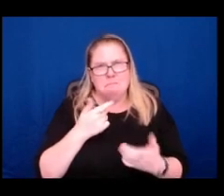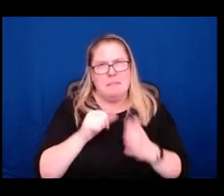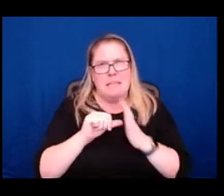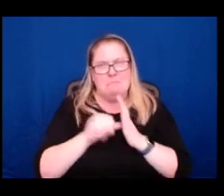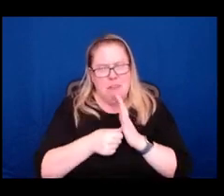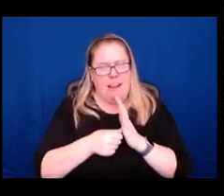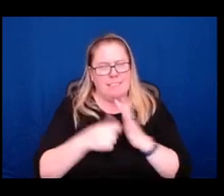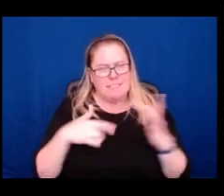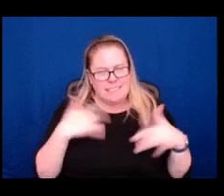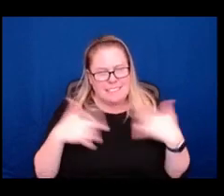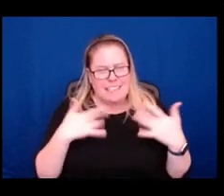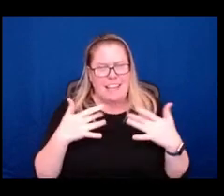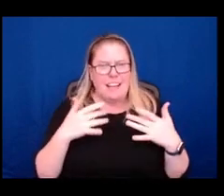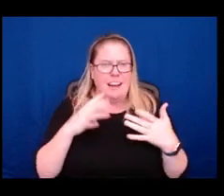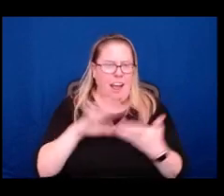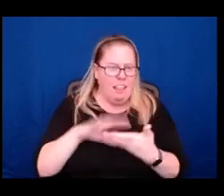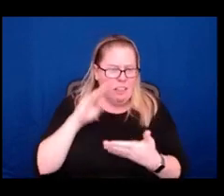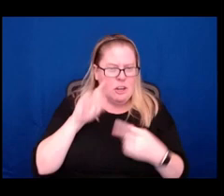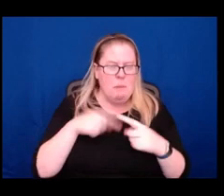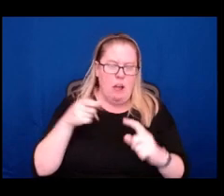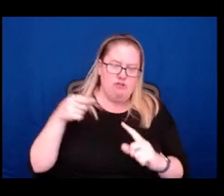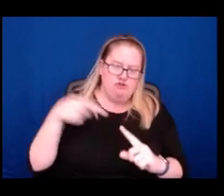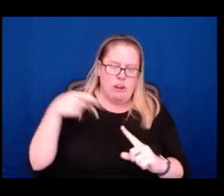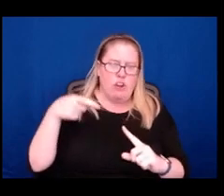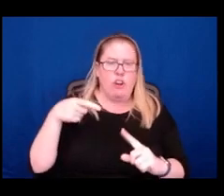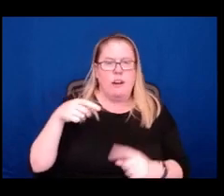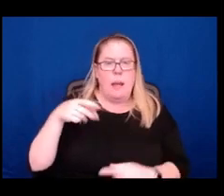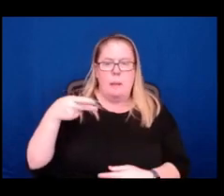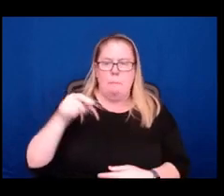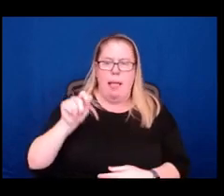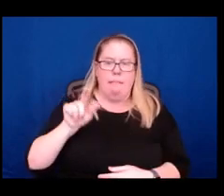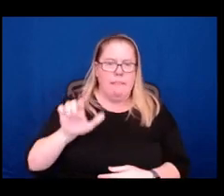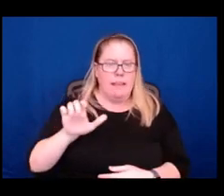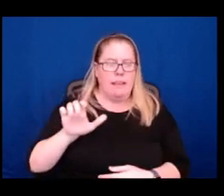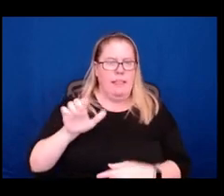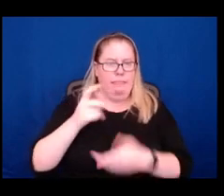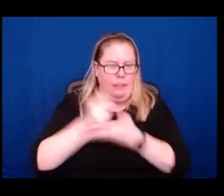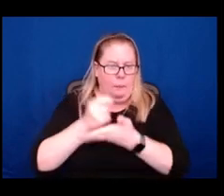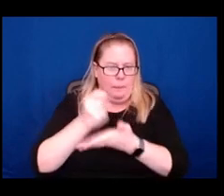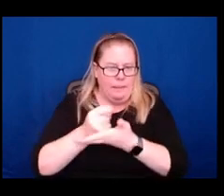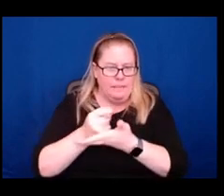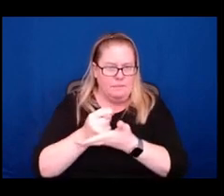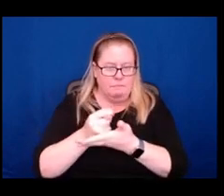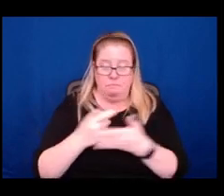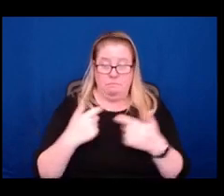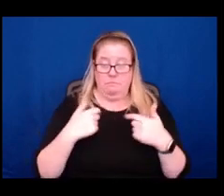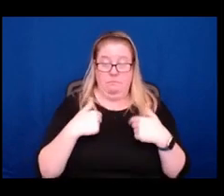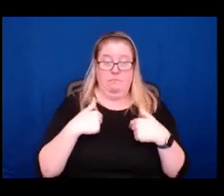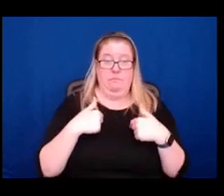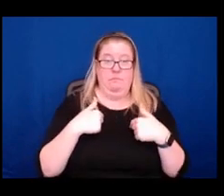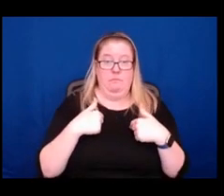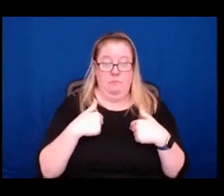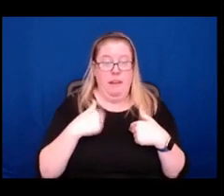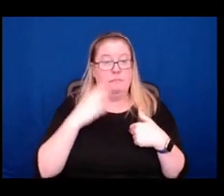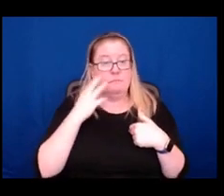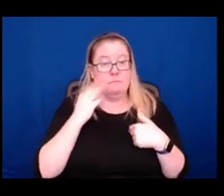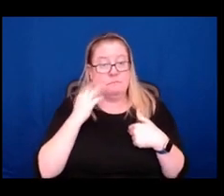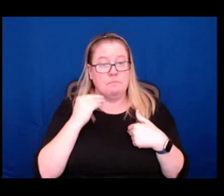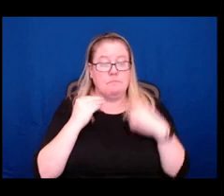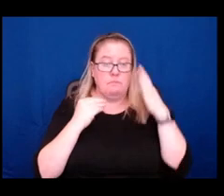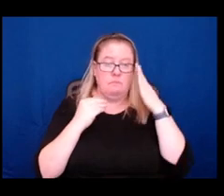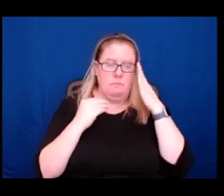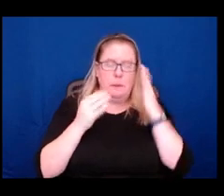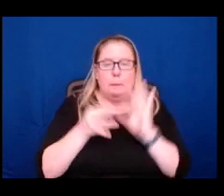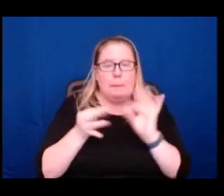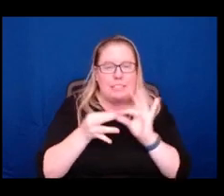about triggered pelvic therapy. It's something that I was really close to because as I mentioned to our